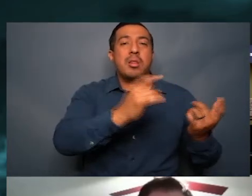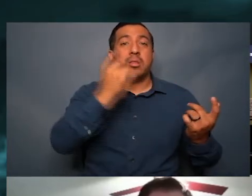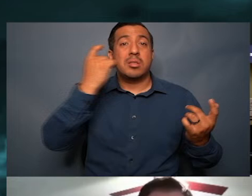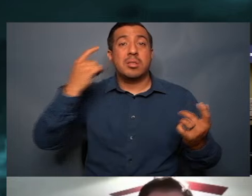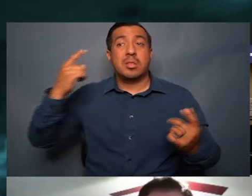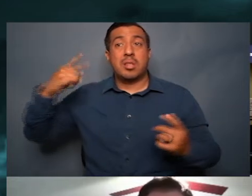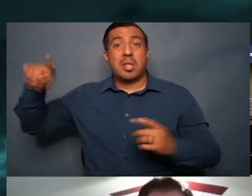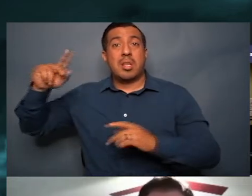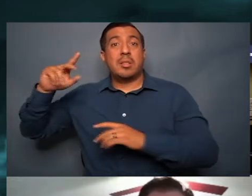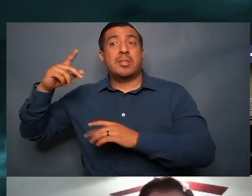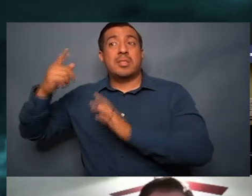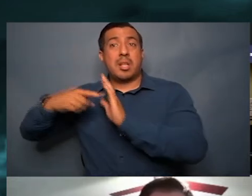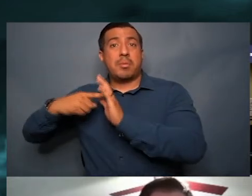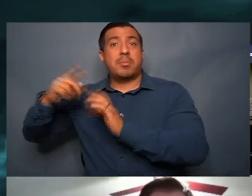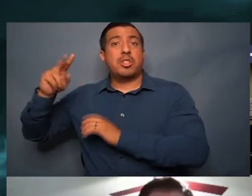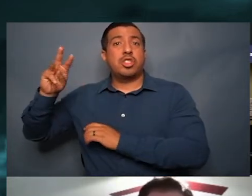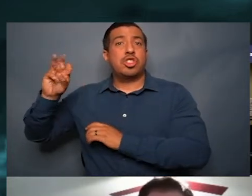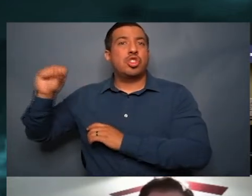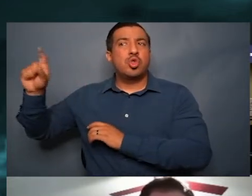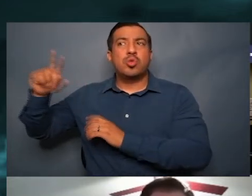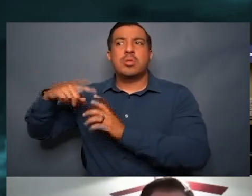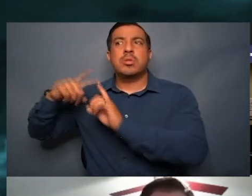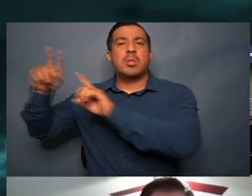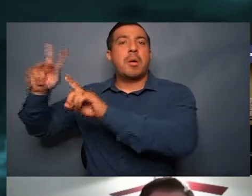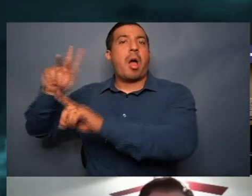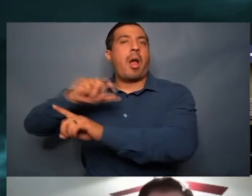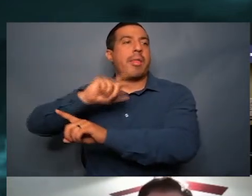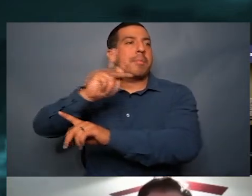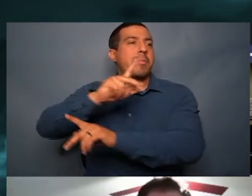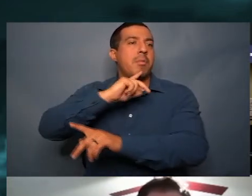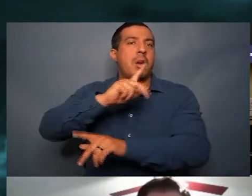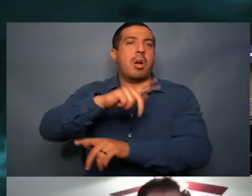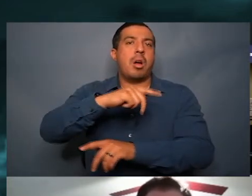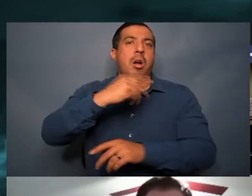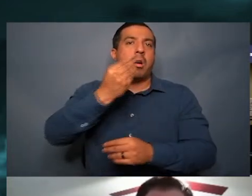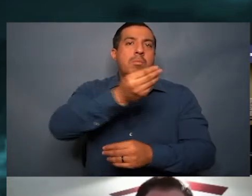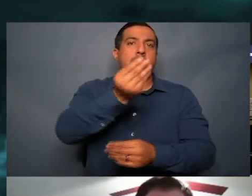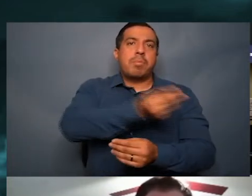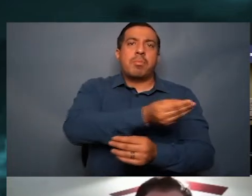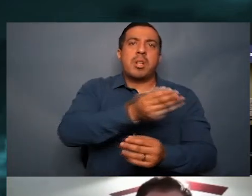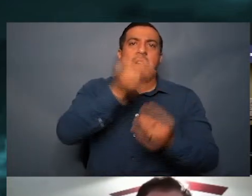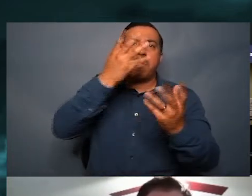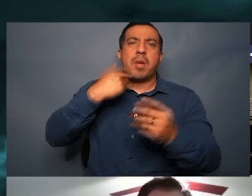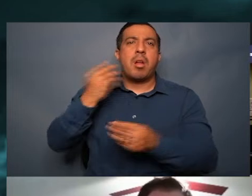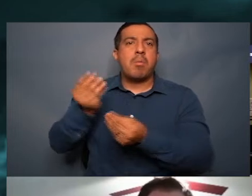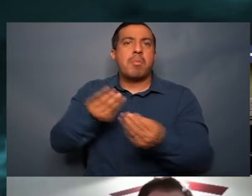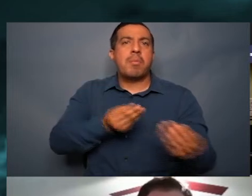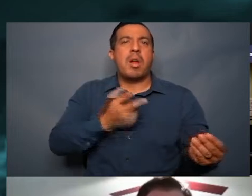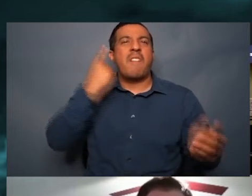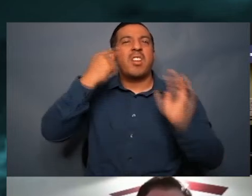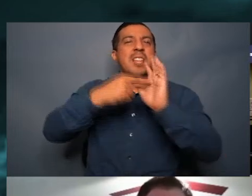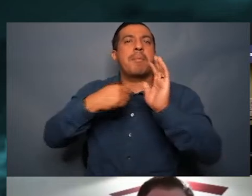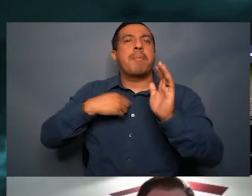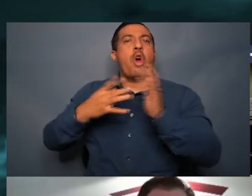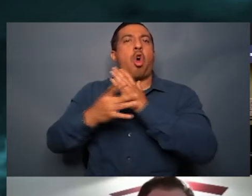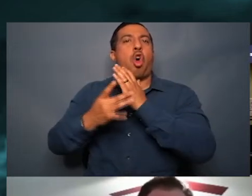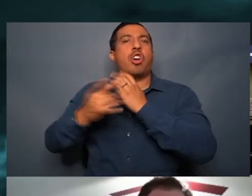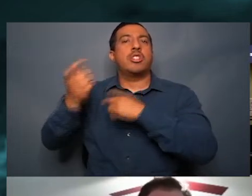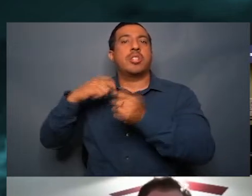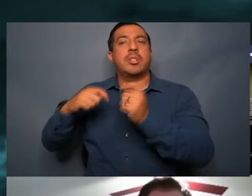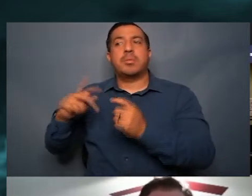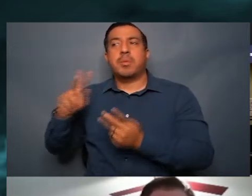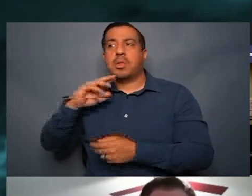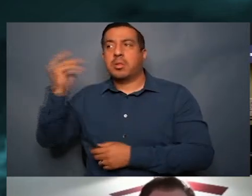meteorologist, I'll be out and I hear a lot of stuff being passed on second and third hand. Like, I'll be getting my oil changed and I'll hear somebody, they